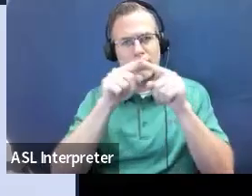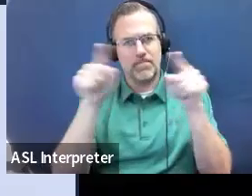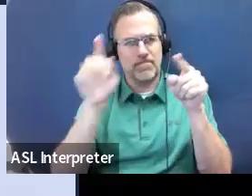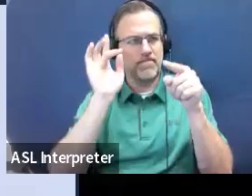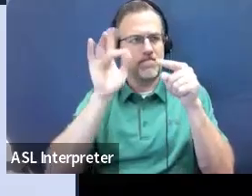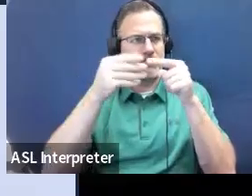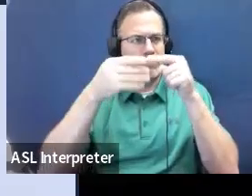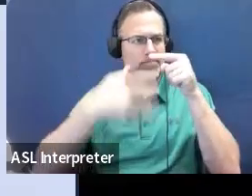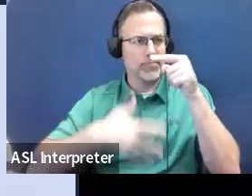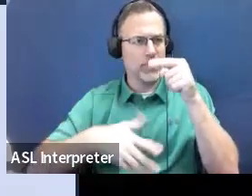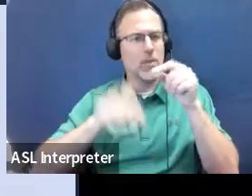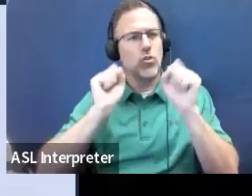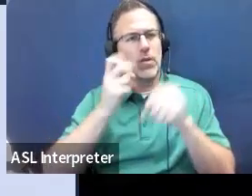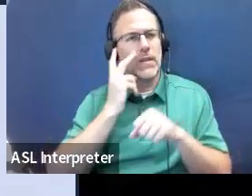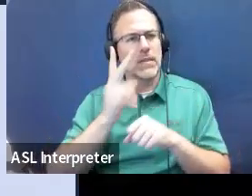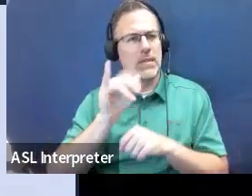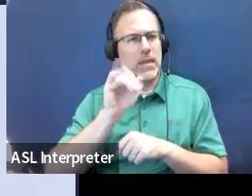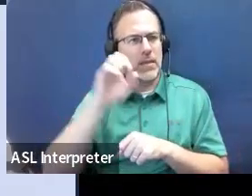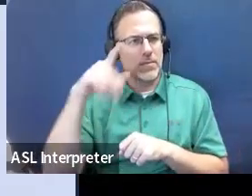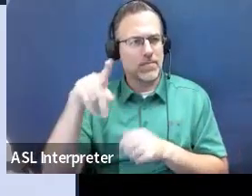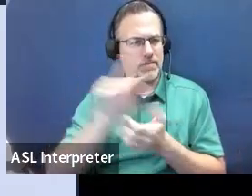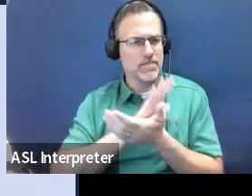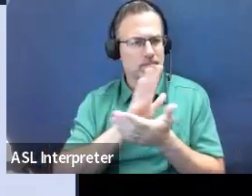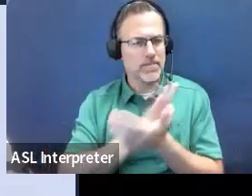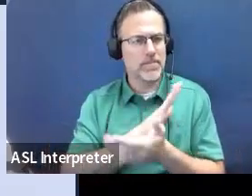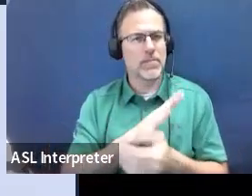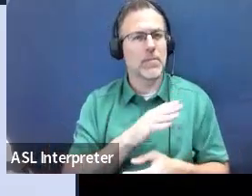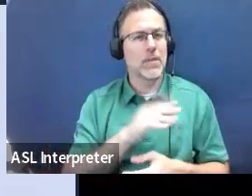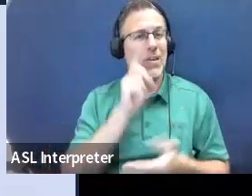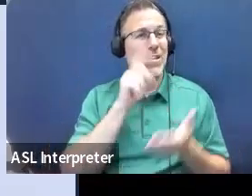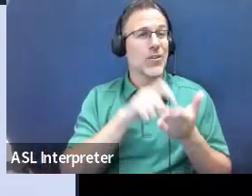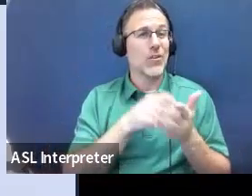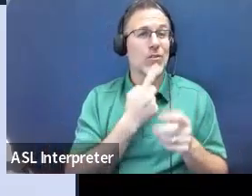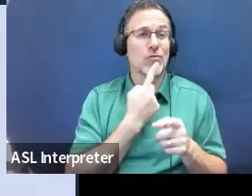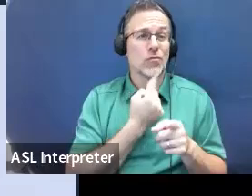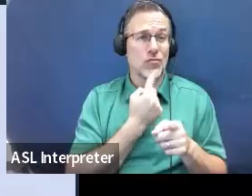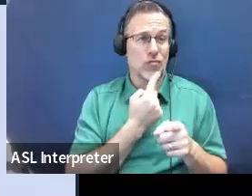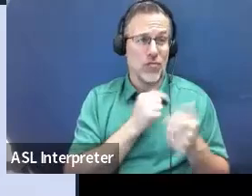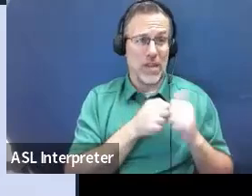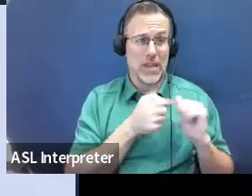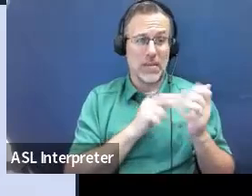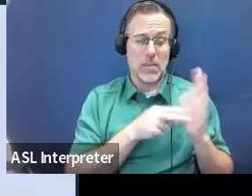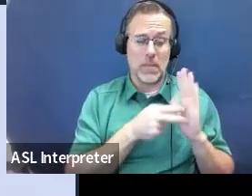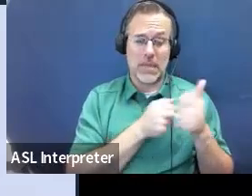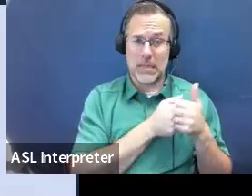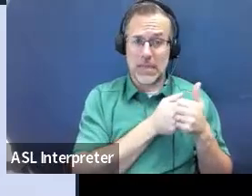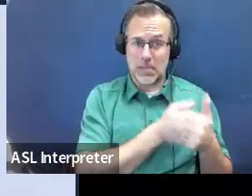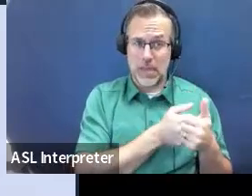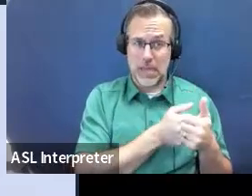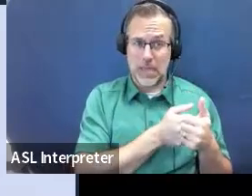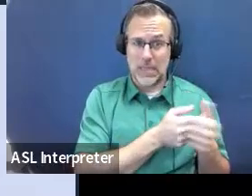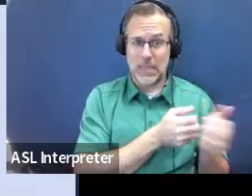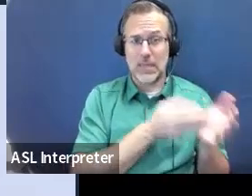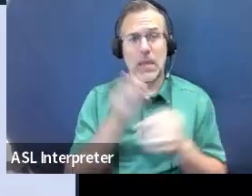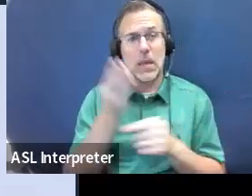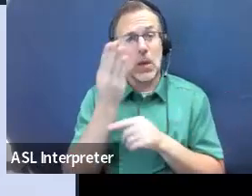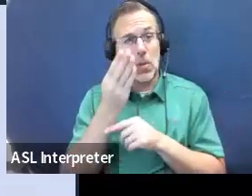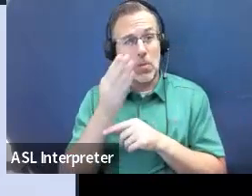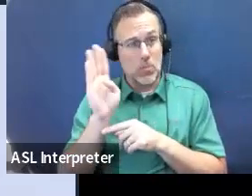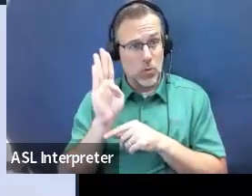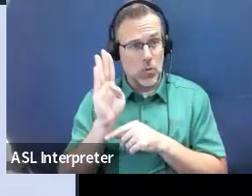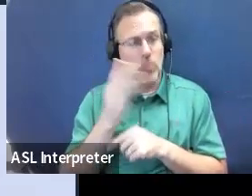IEP document. And in red, it is compliance, and then anything in blue is best